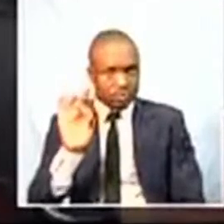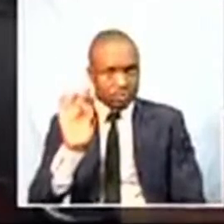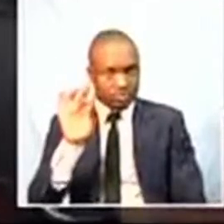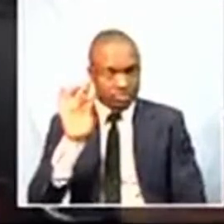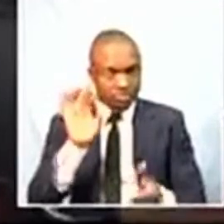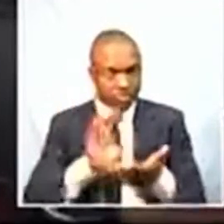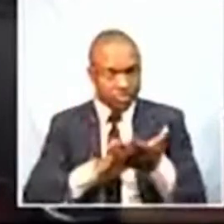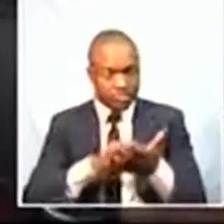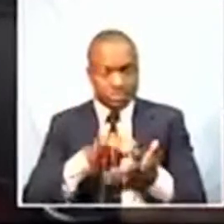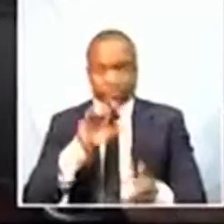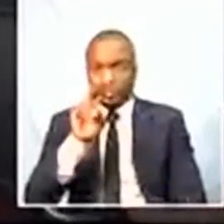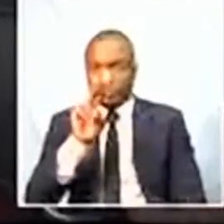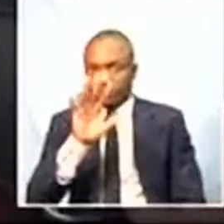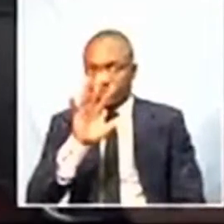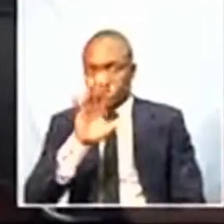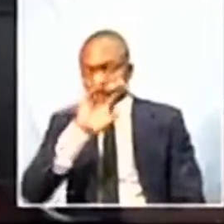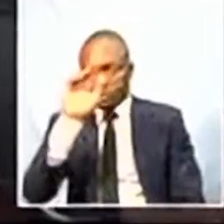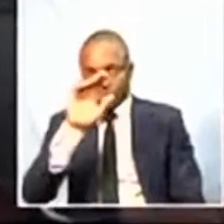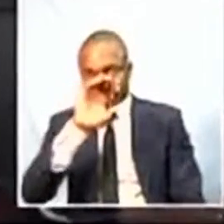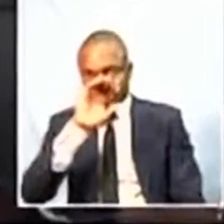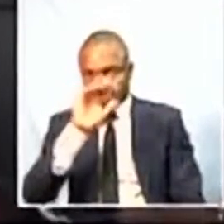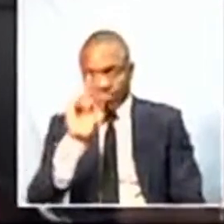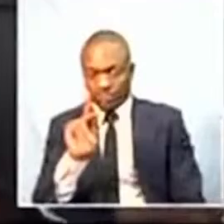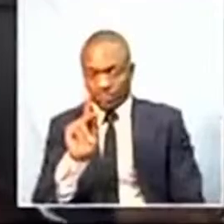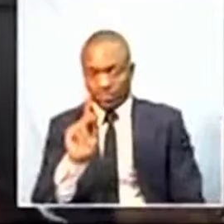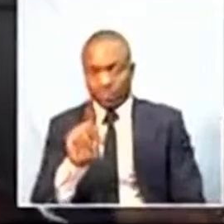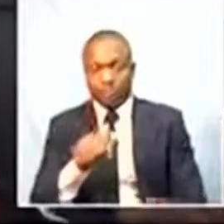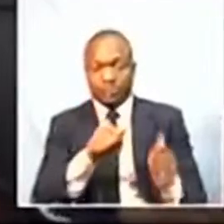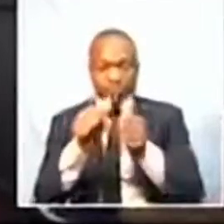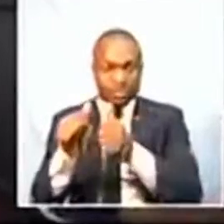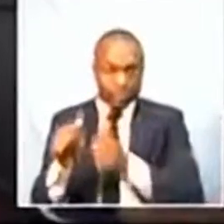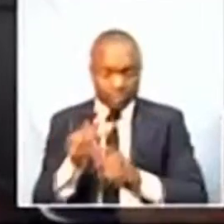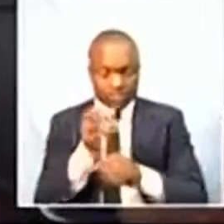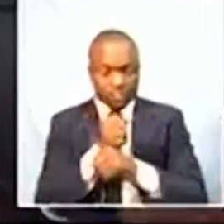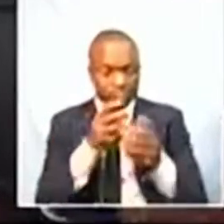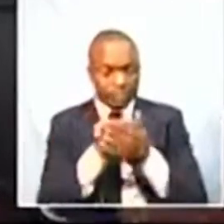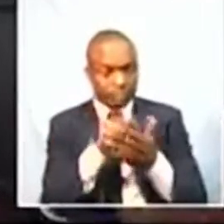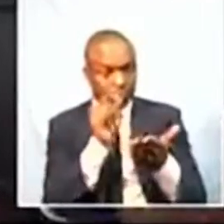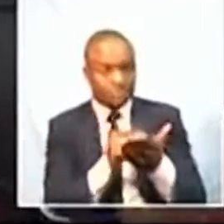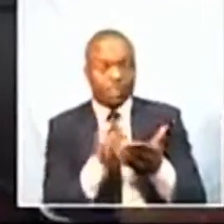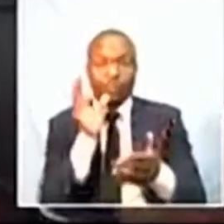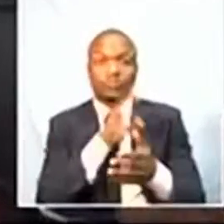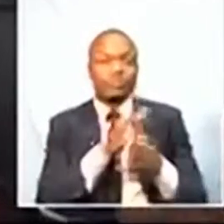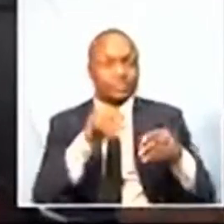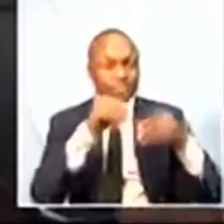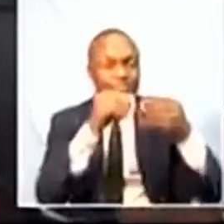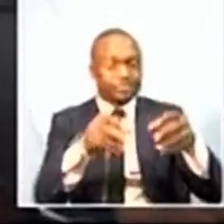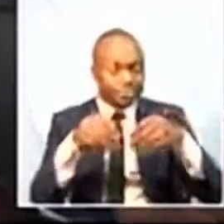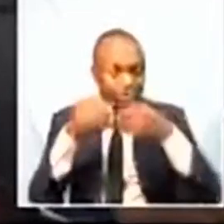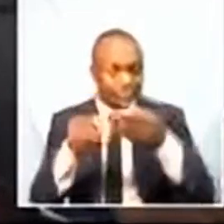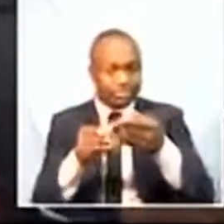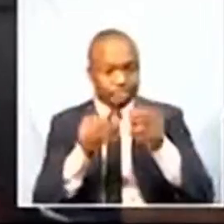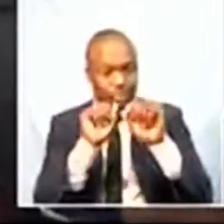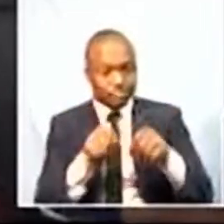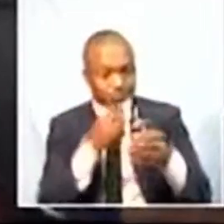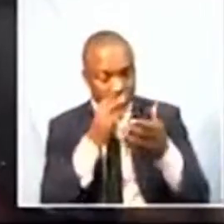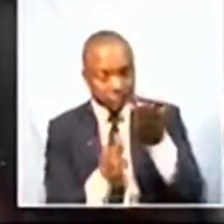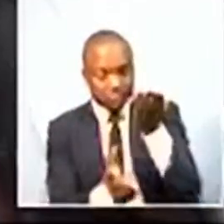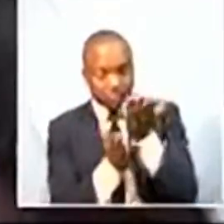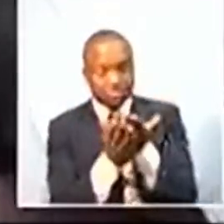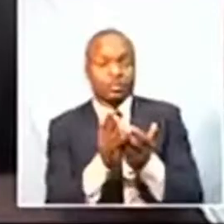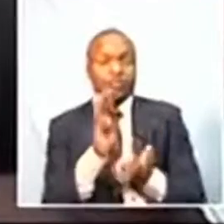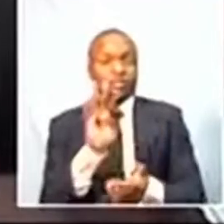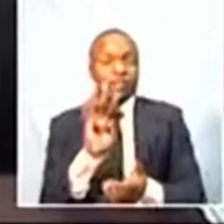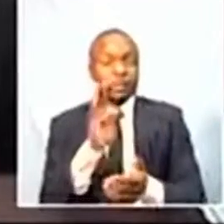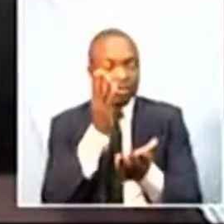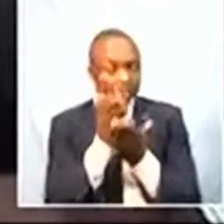6,089,025 kwacha. Action taken. The funds in question have since been spent. Refer to Appendix 4.